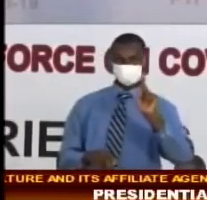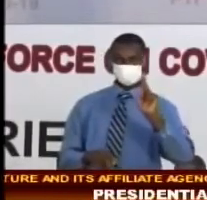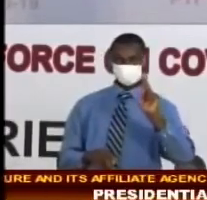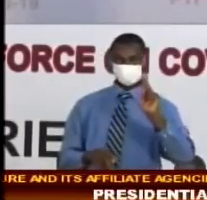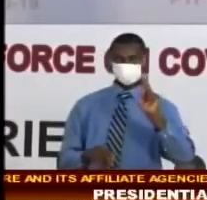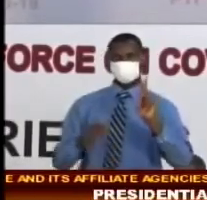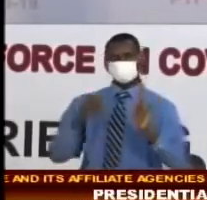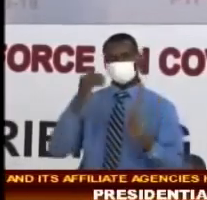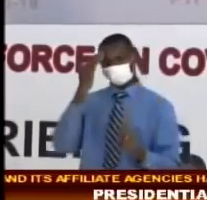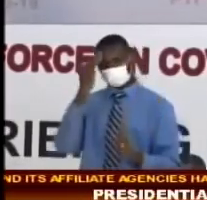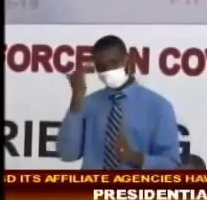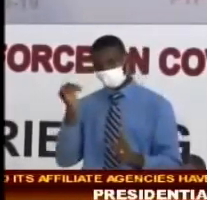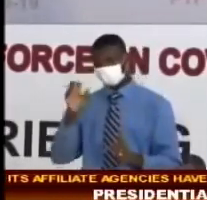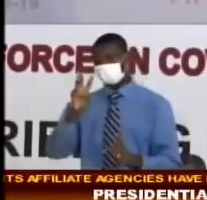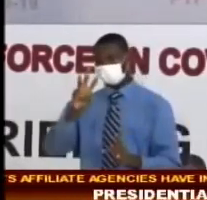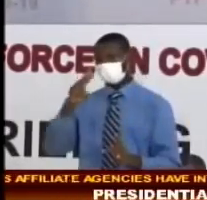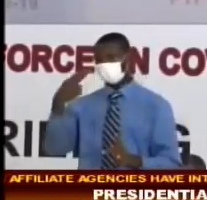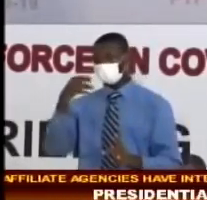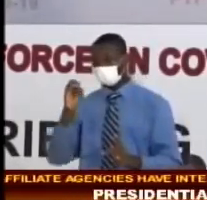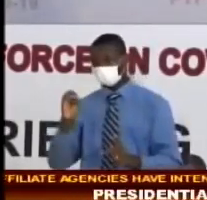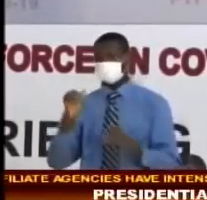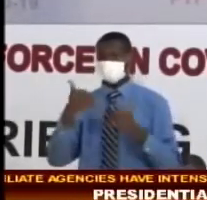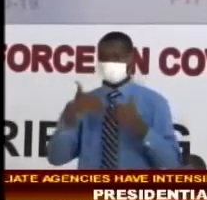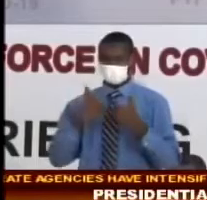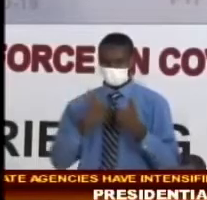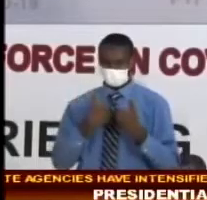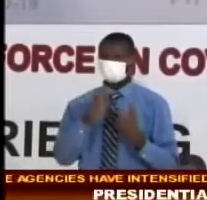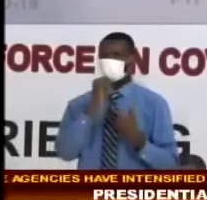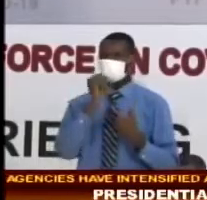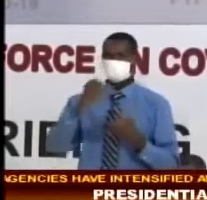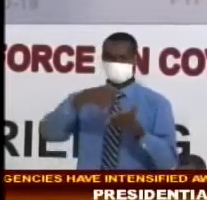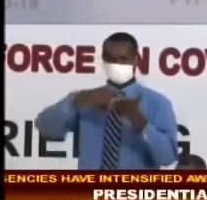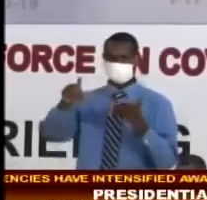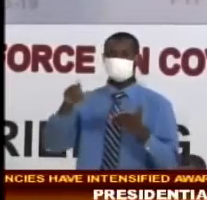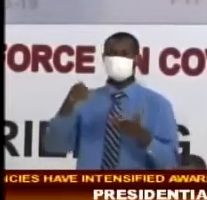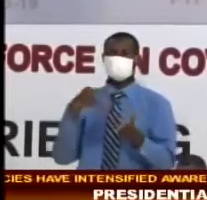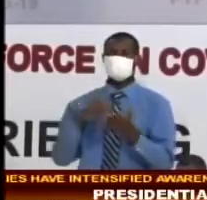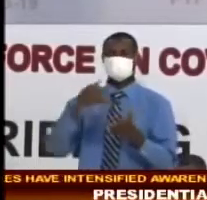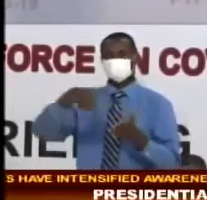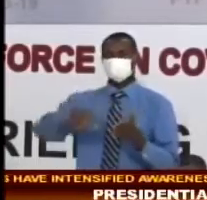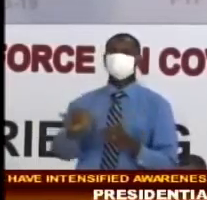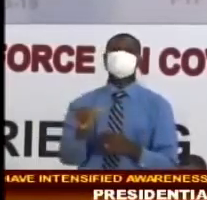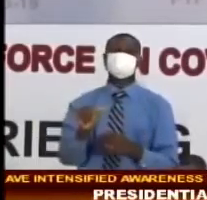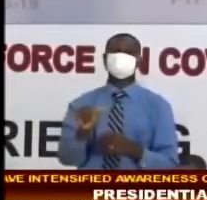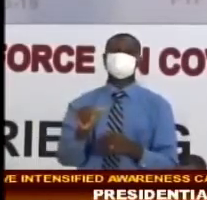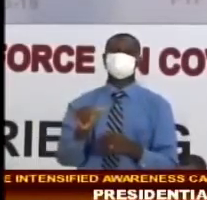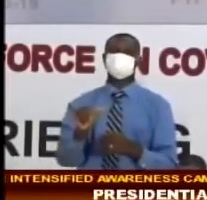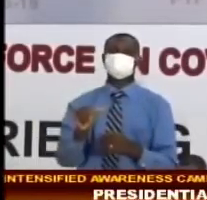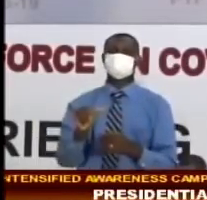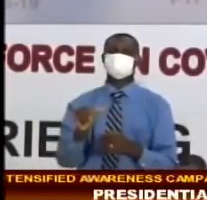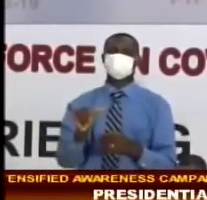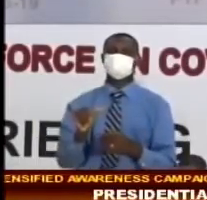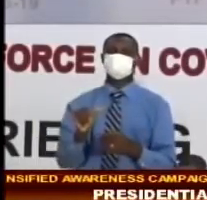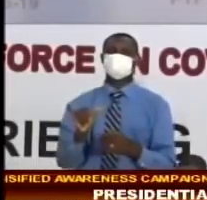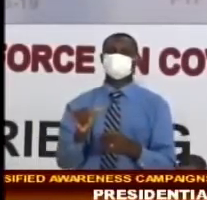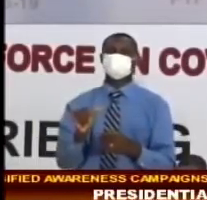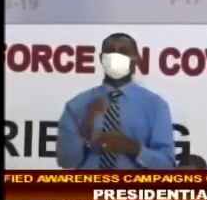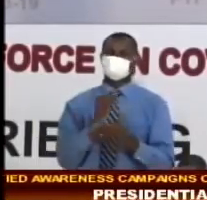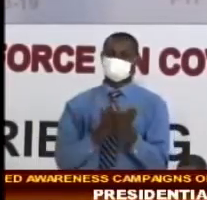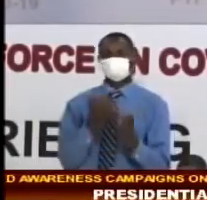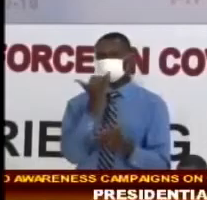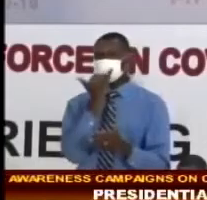certified by the WHO, aside the margin of error. But then we take